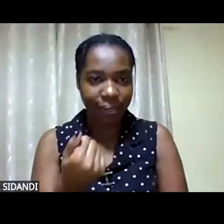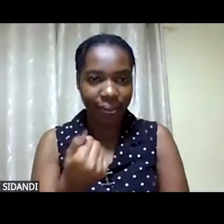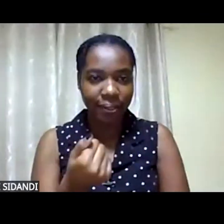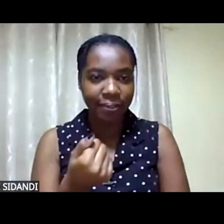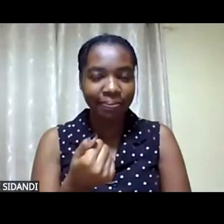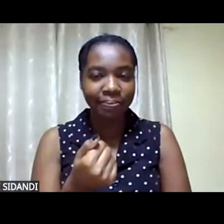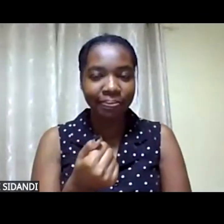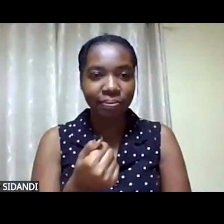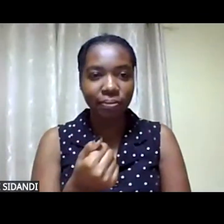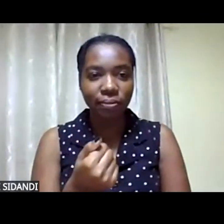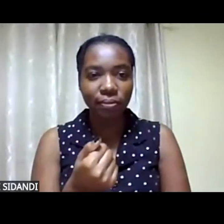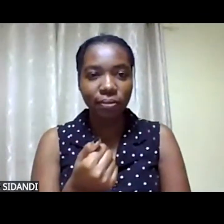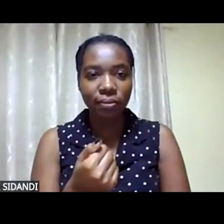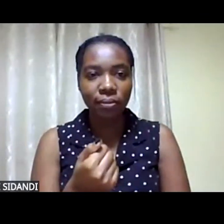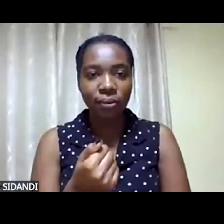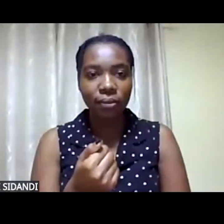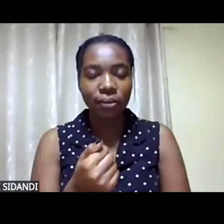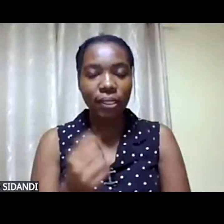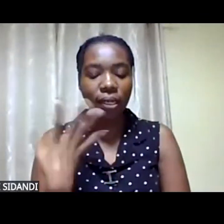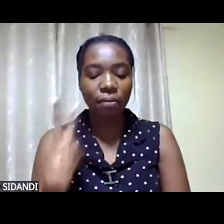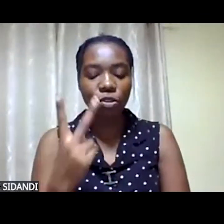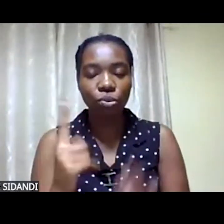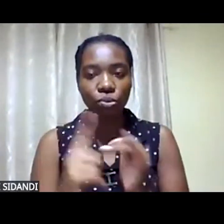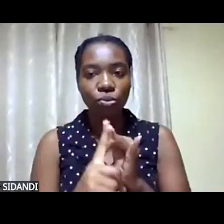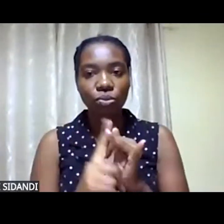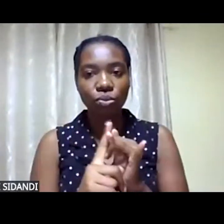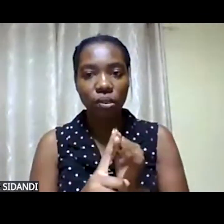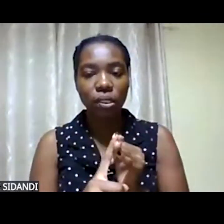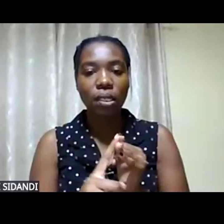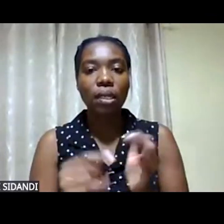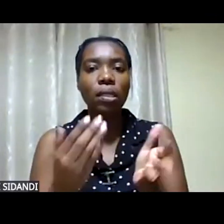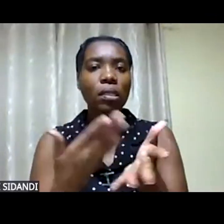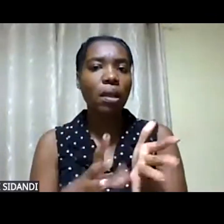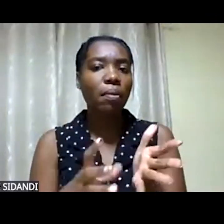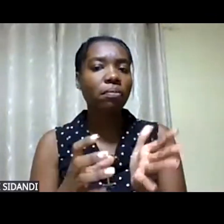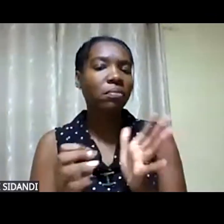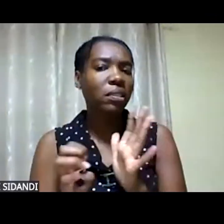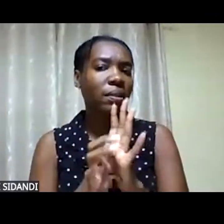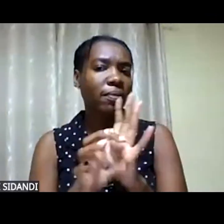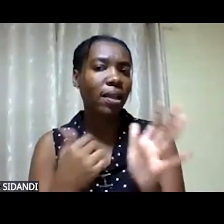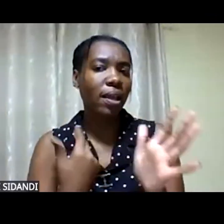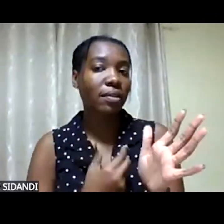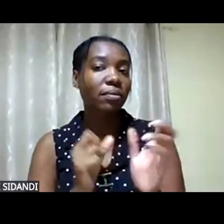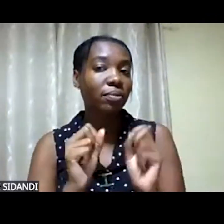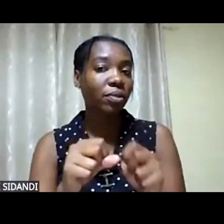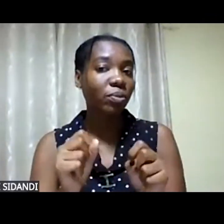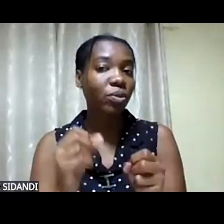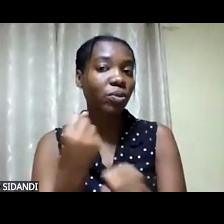better. The second thing is, unfortunately, in some instances, we are not able to do that